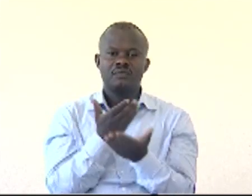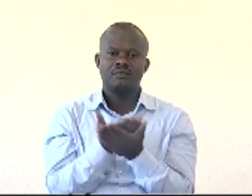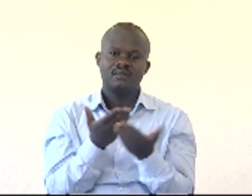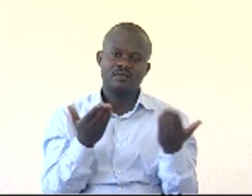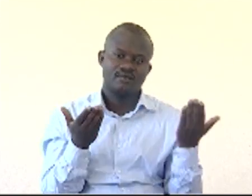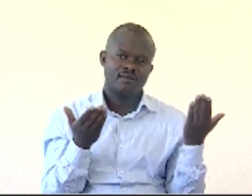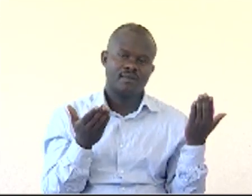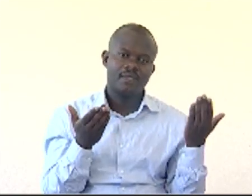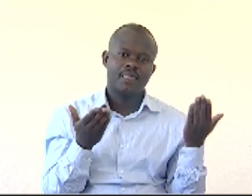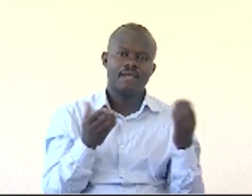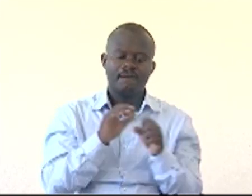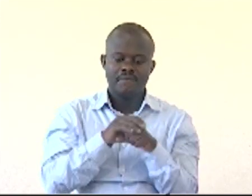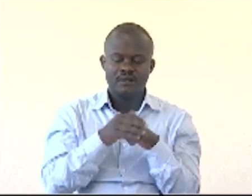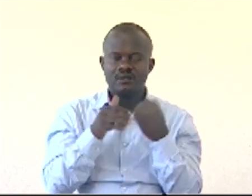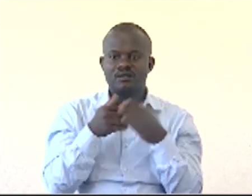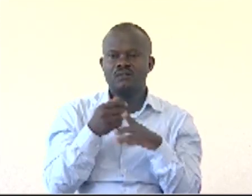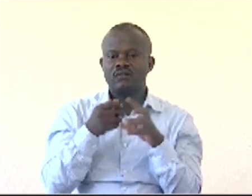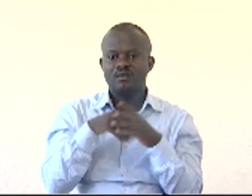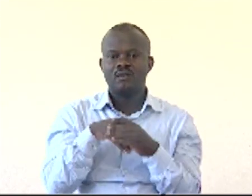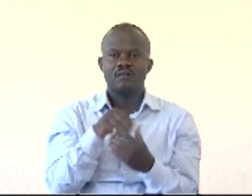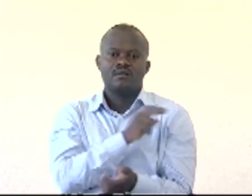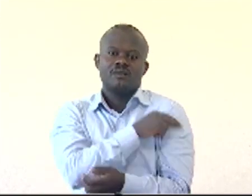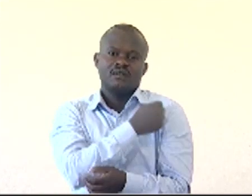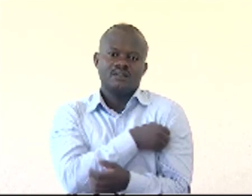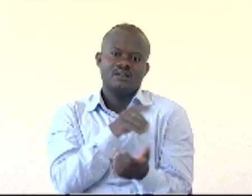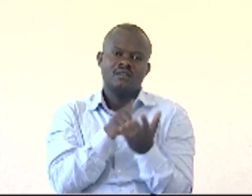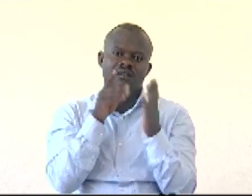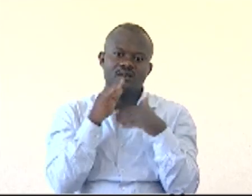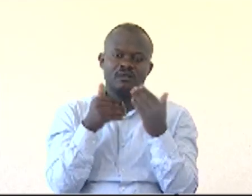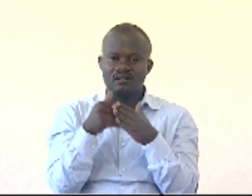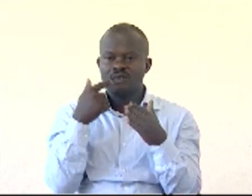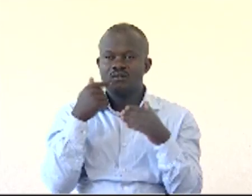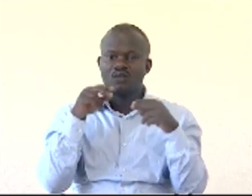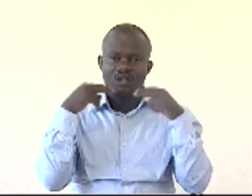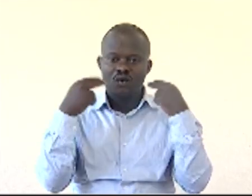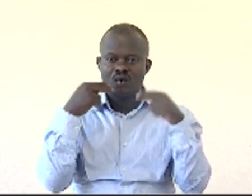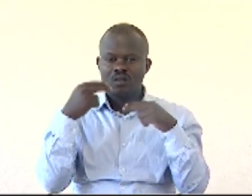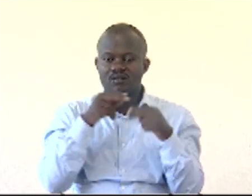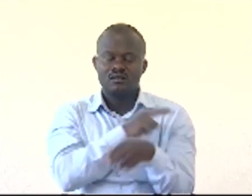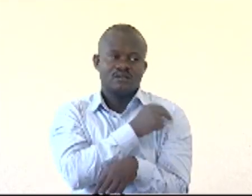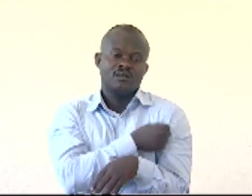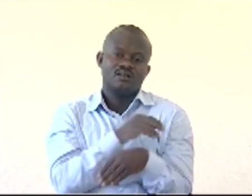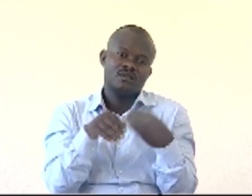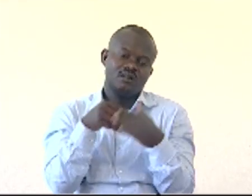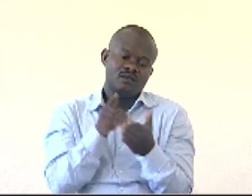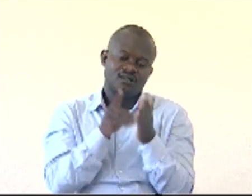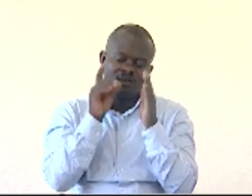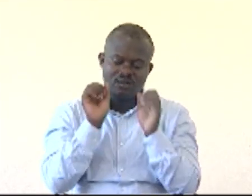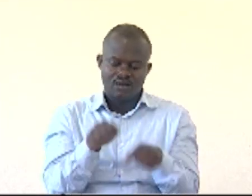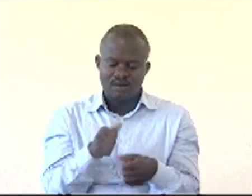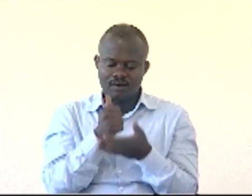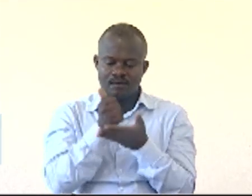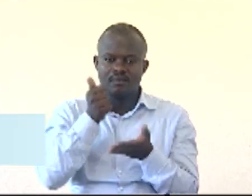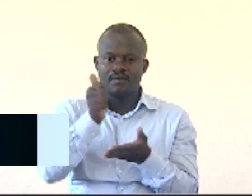you better go for medical treatment or to the hospital so that doctors can